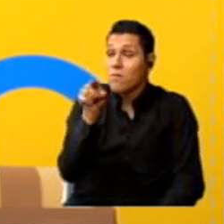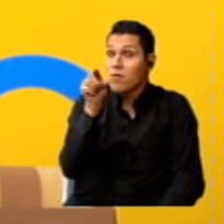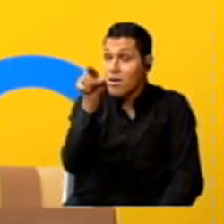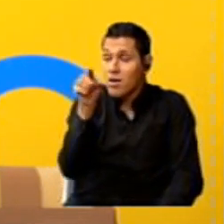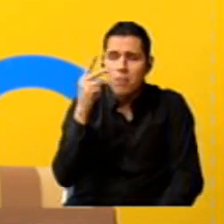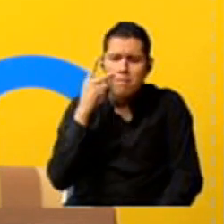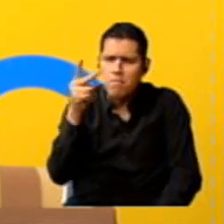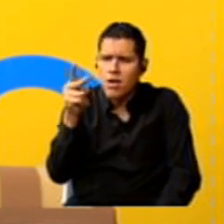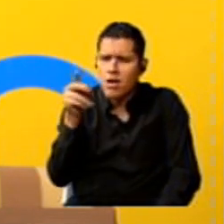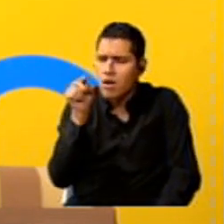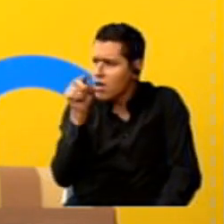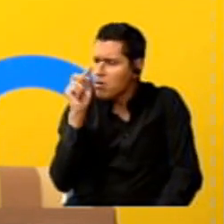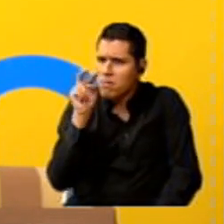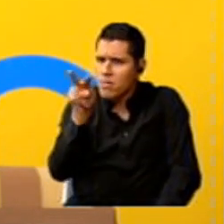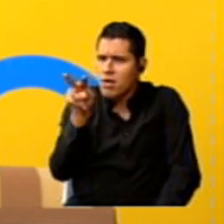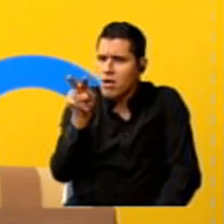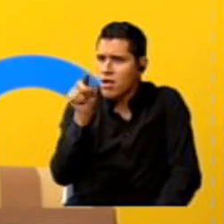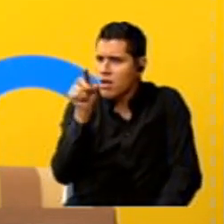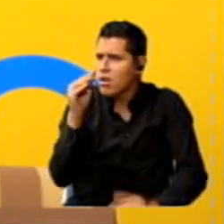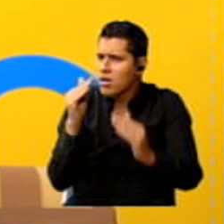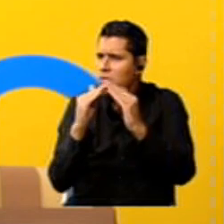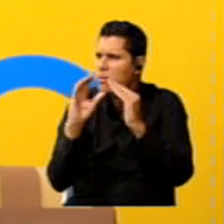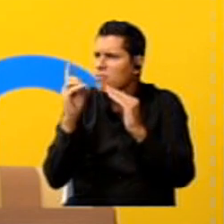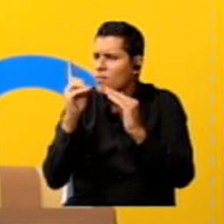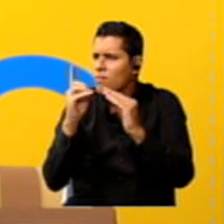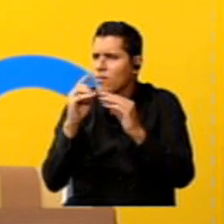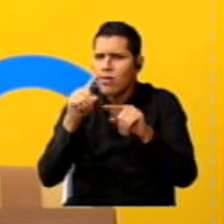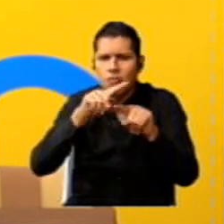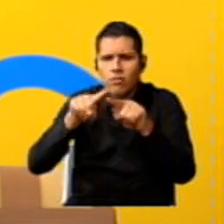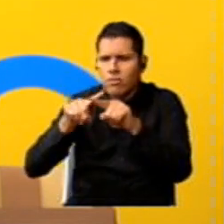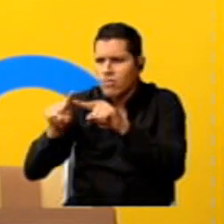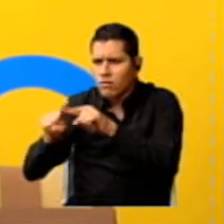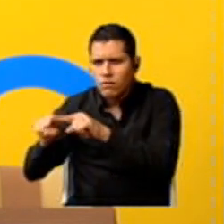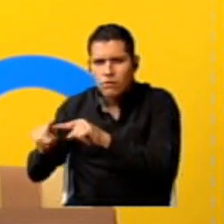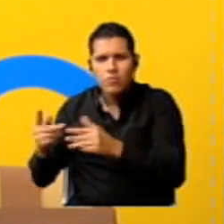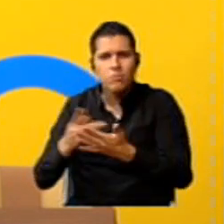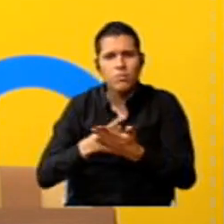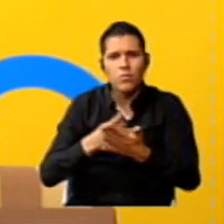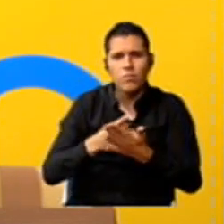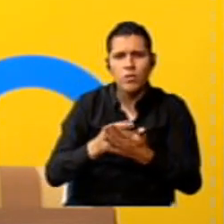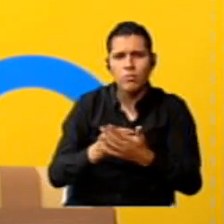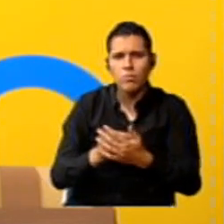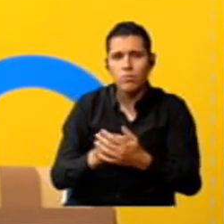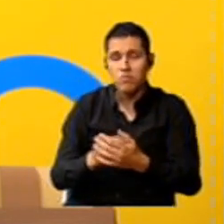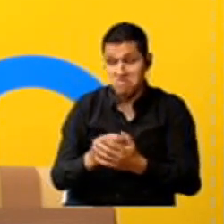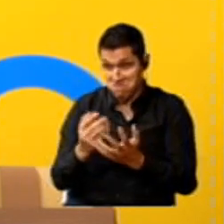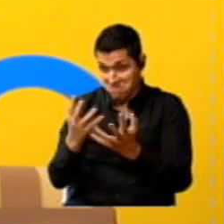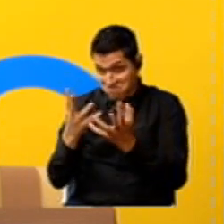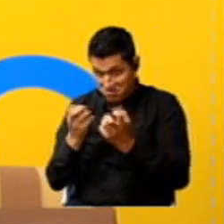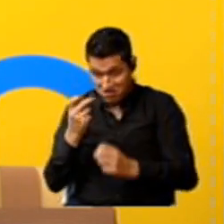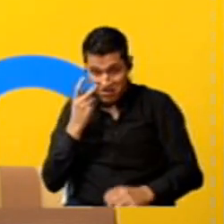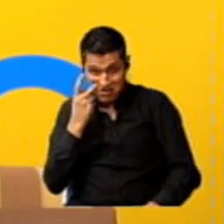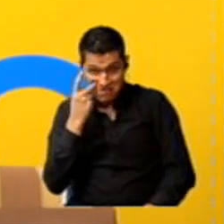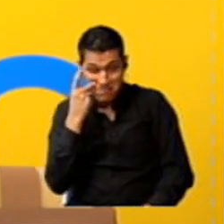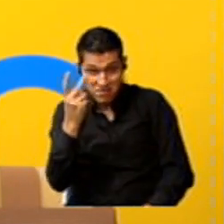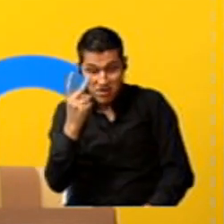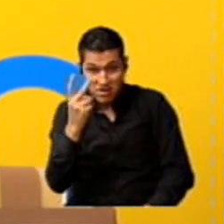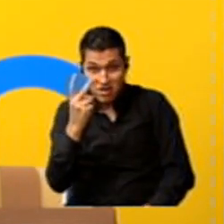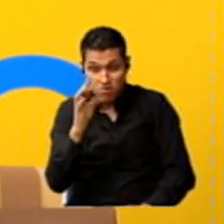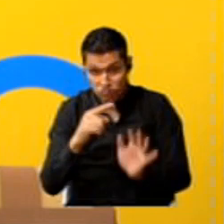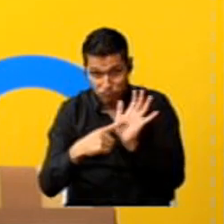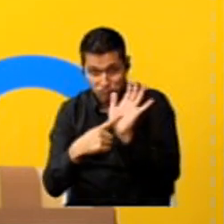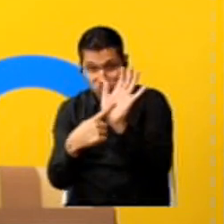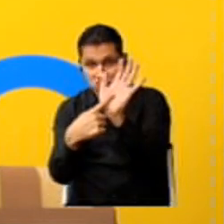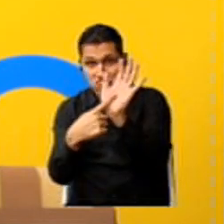look, Waldo. They live in different provinces. Do you want to watch a